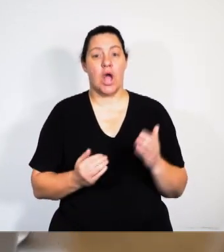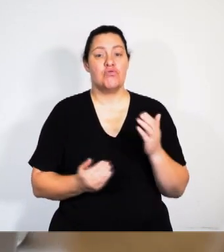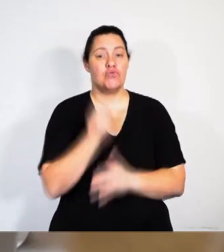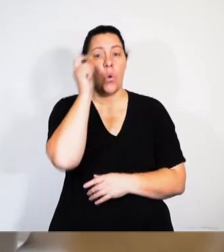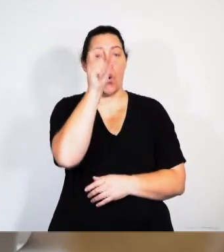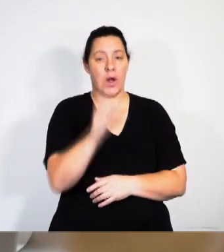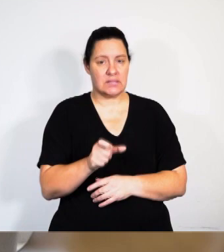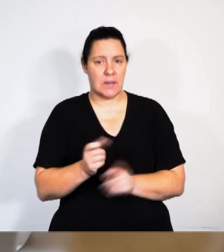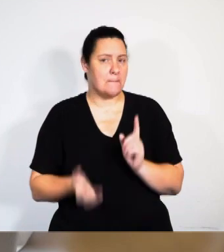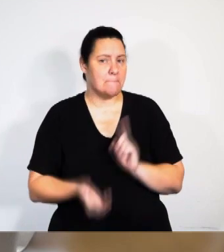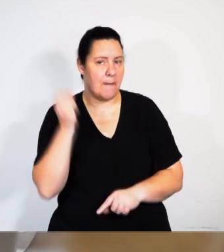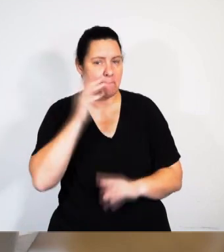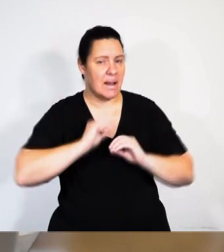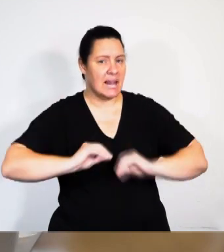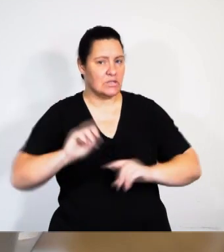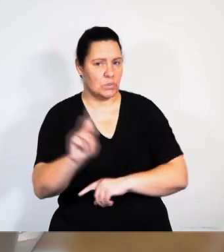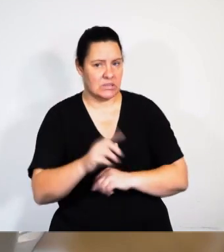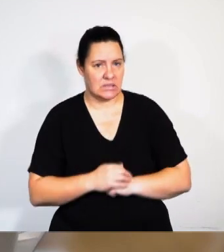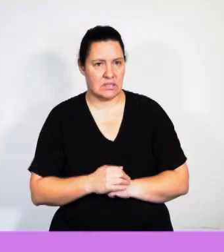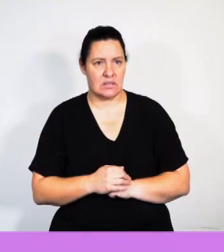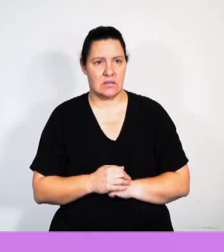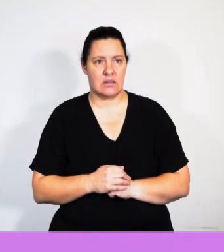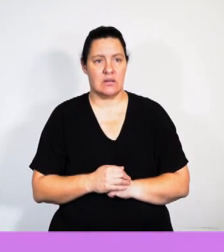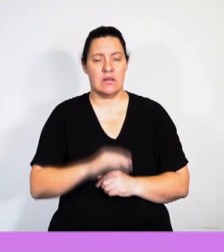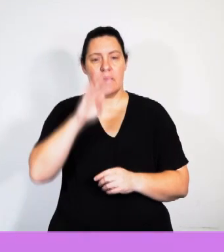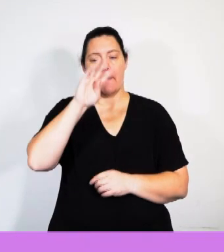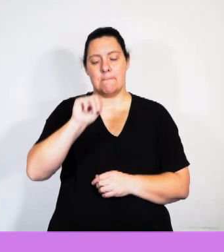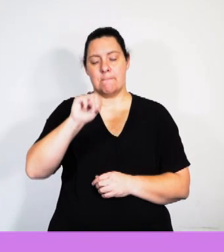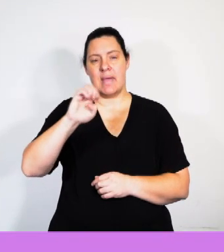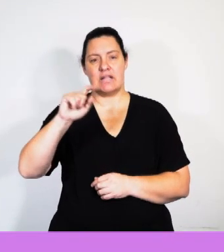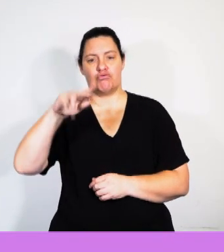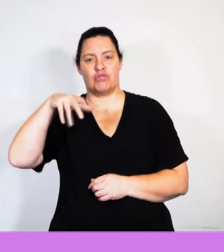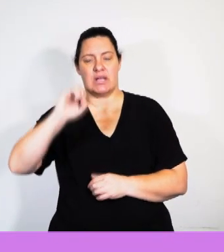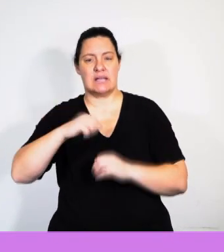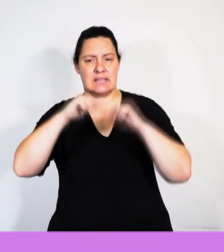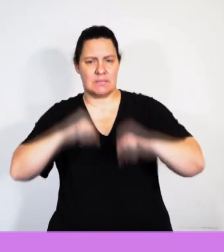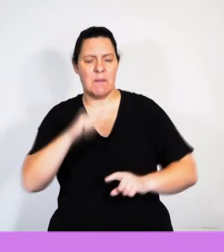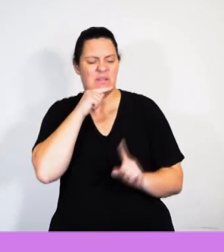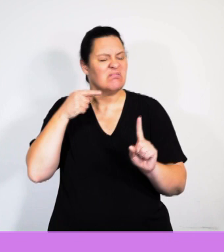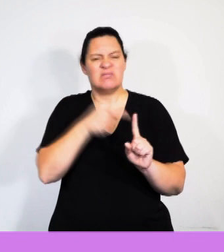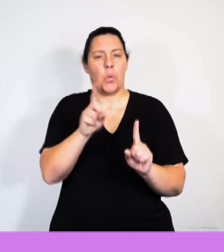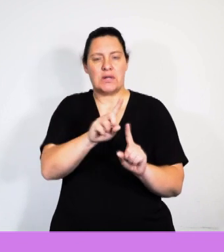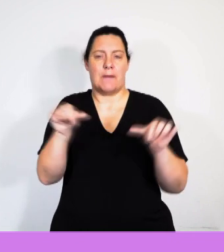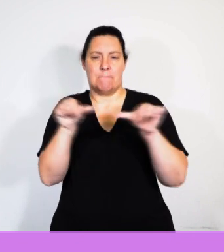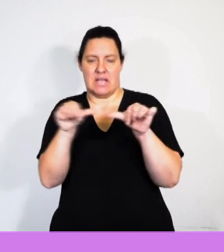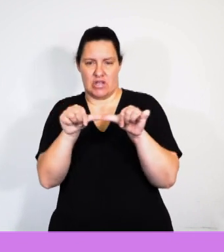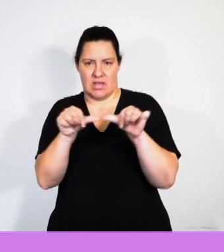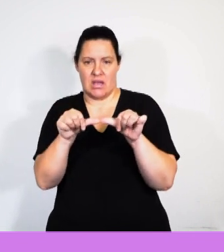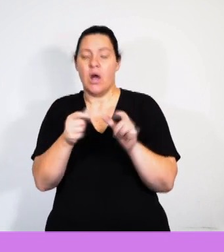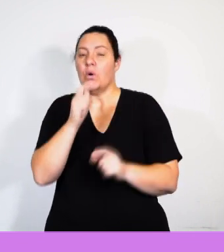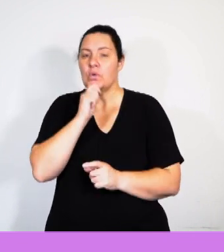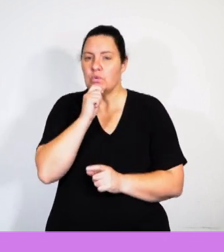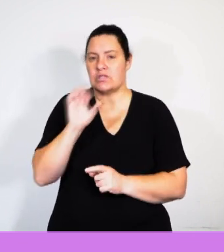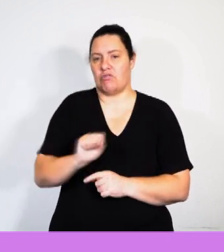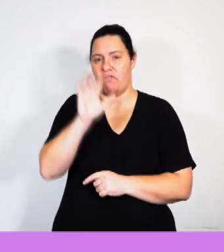The new words that we are going to come across in this lesson is the metric system, which refers to a system of measurement